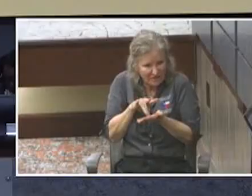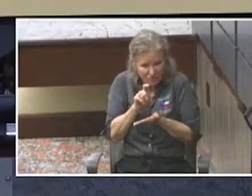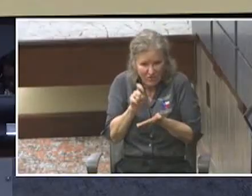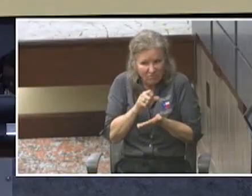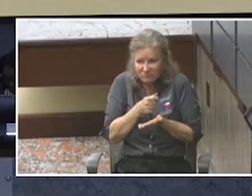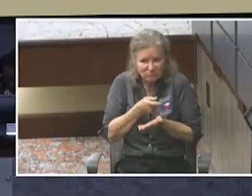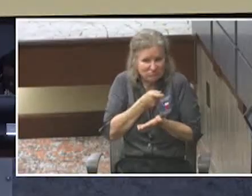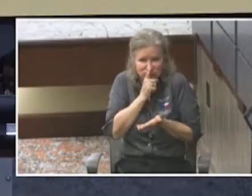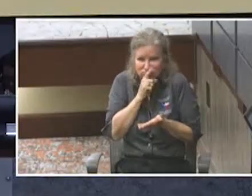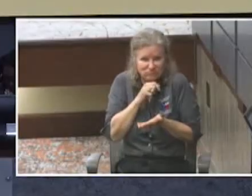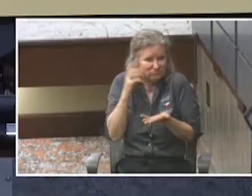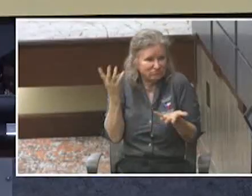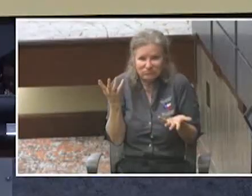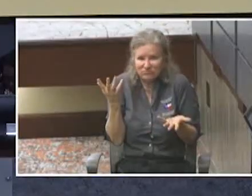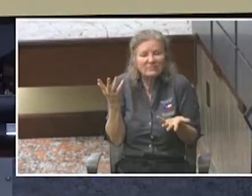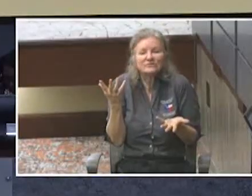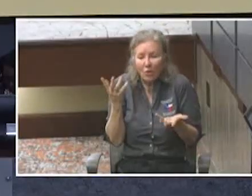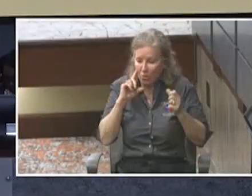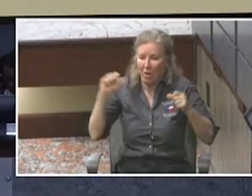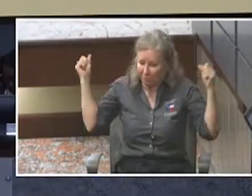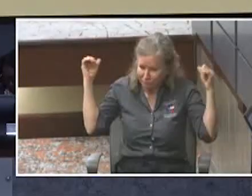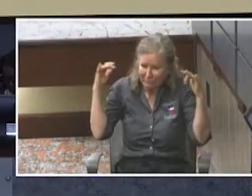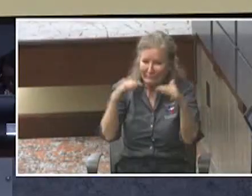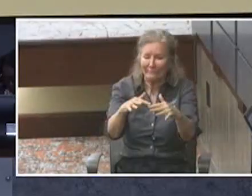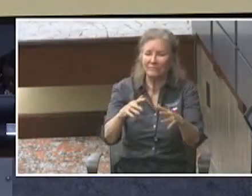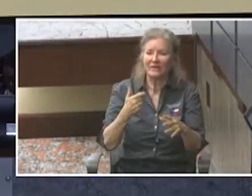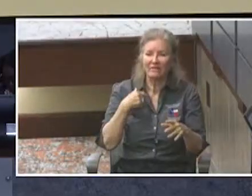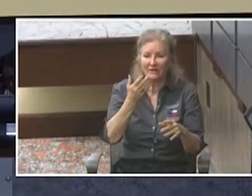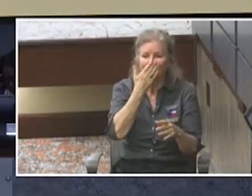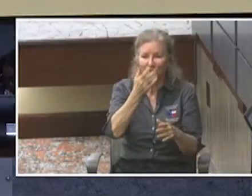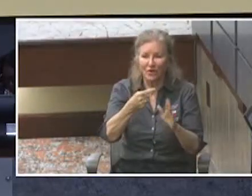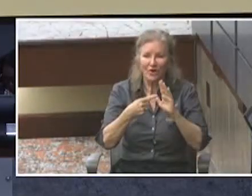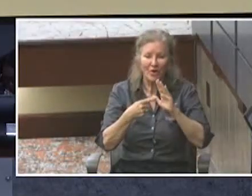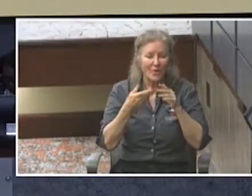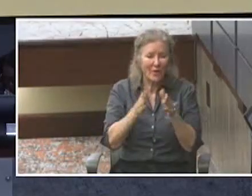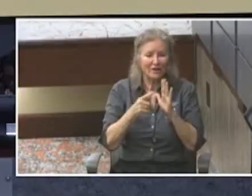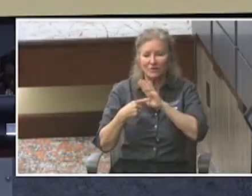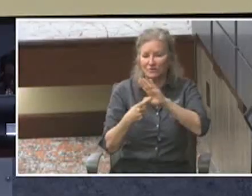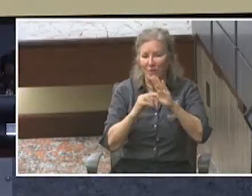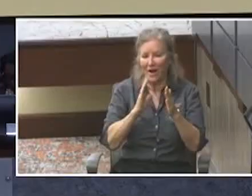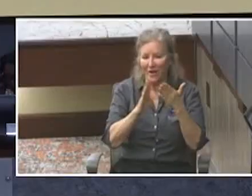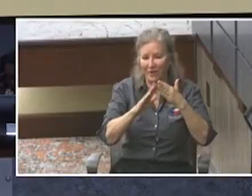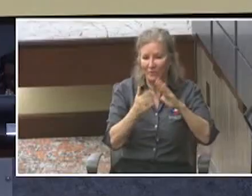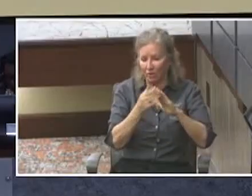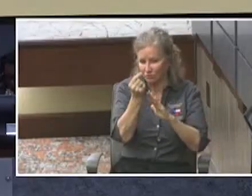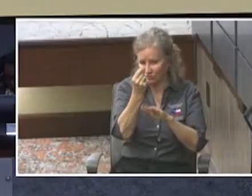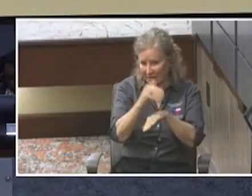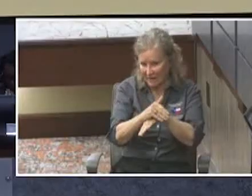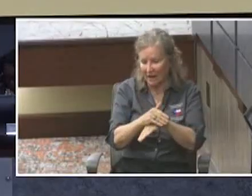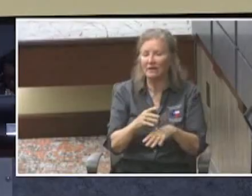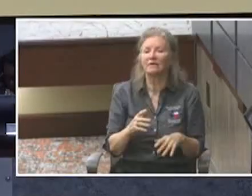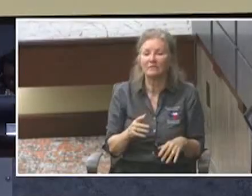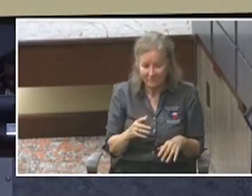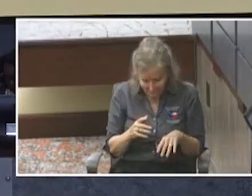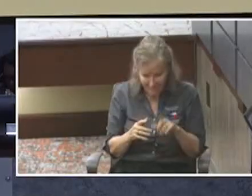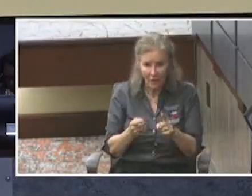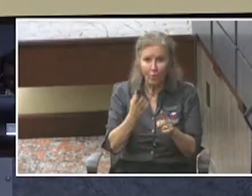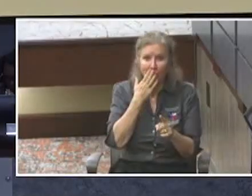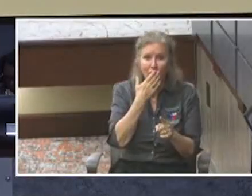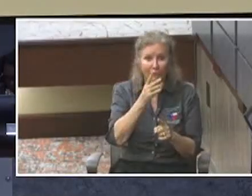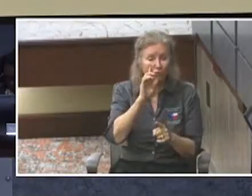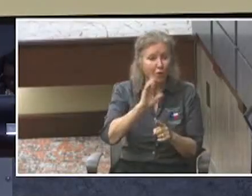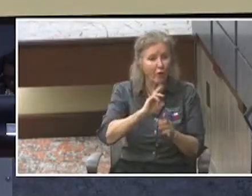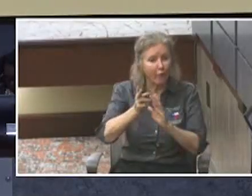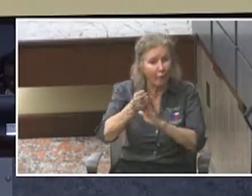showcase our community, particularly on a Tuesday night, which will hopefully drive some great hotel rooms and great tourism